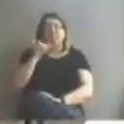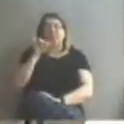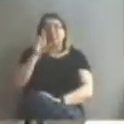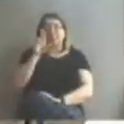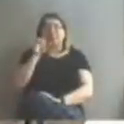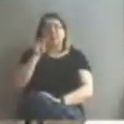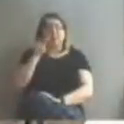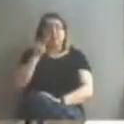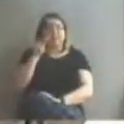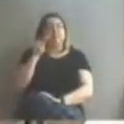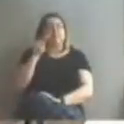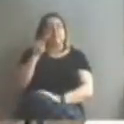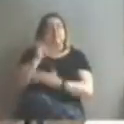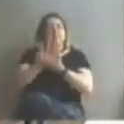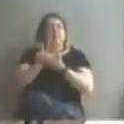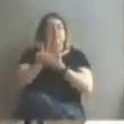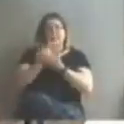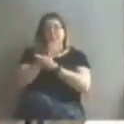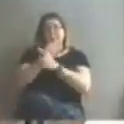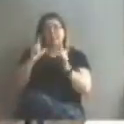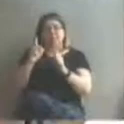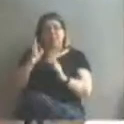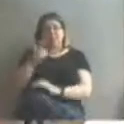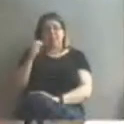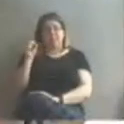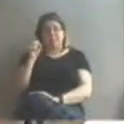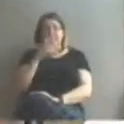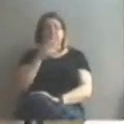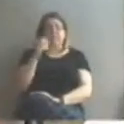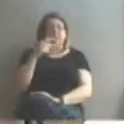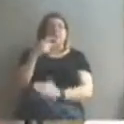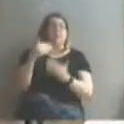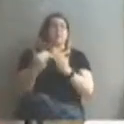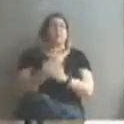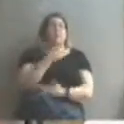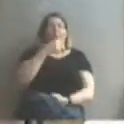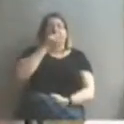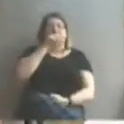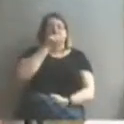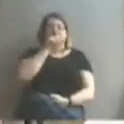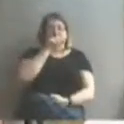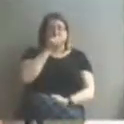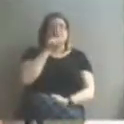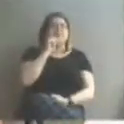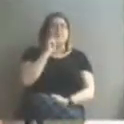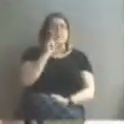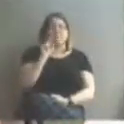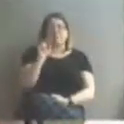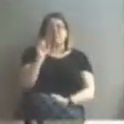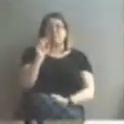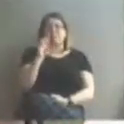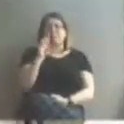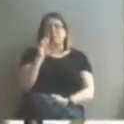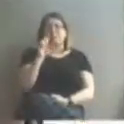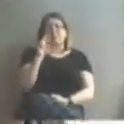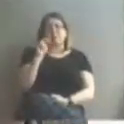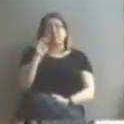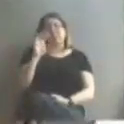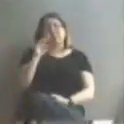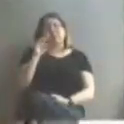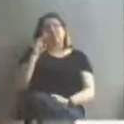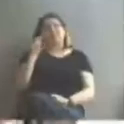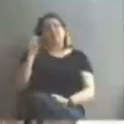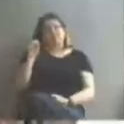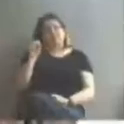and Liberty High, as well as new PTAs at Alex R. Kennedy Elementary and Norton Commons Elementary.